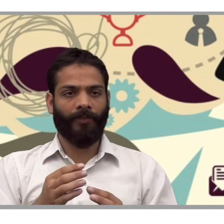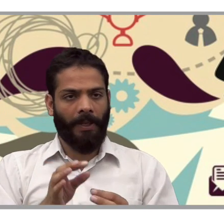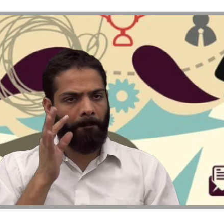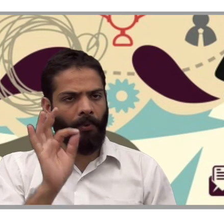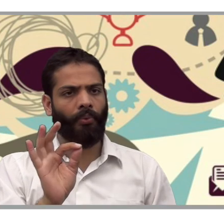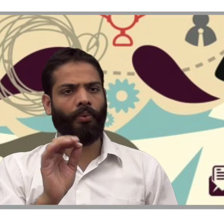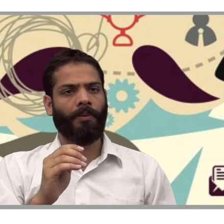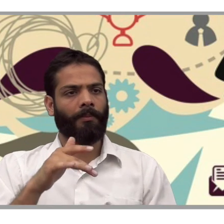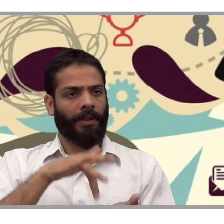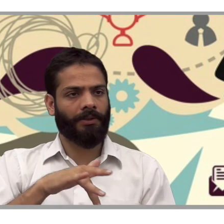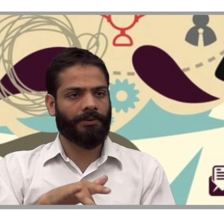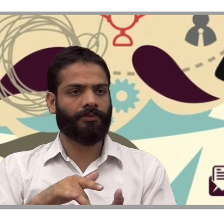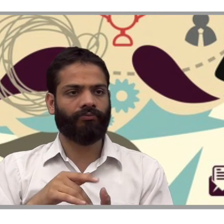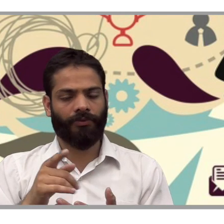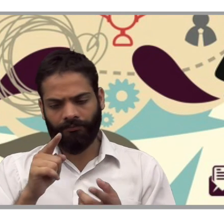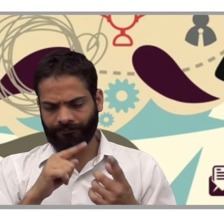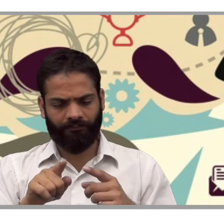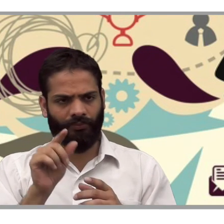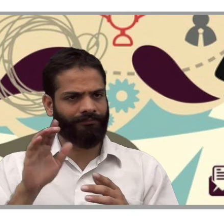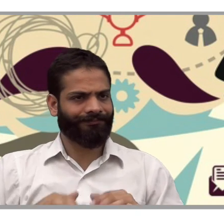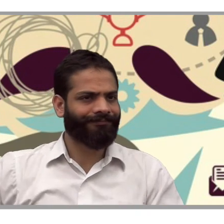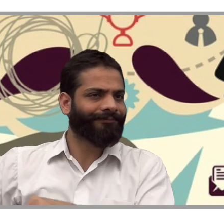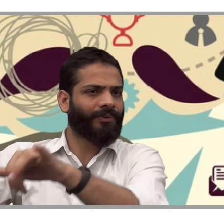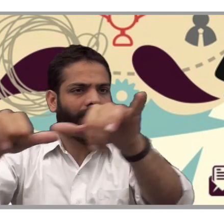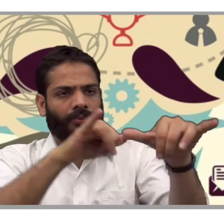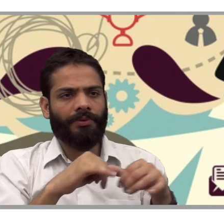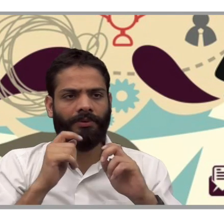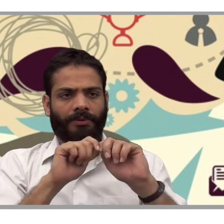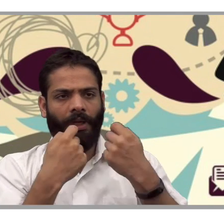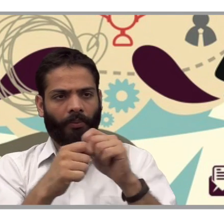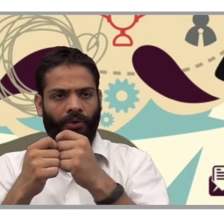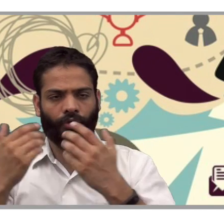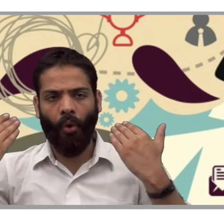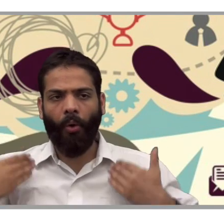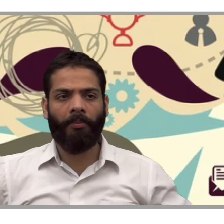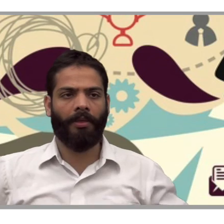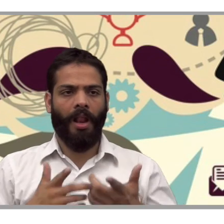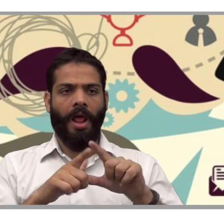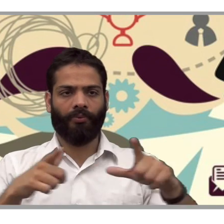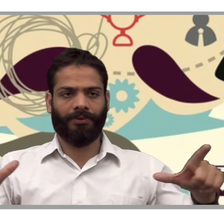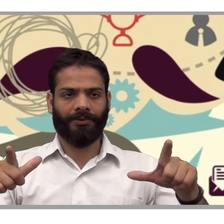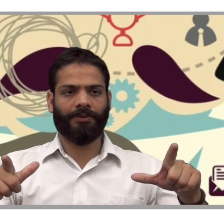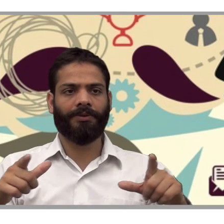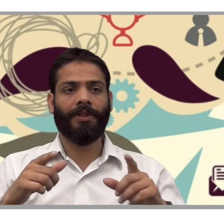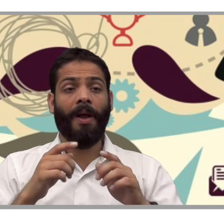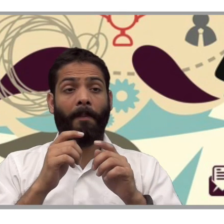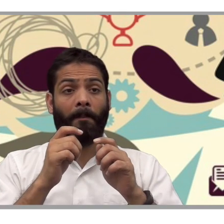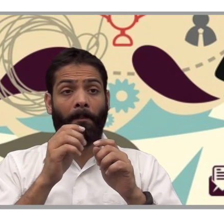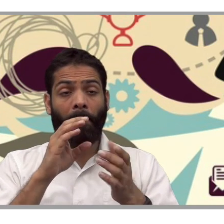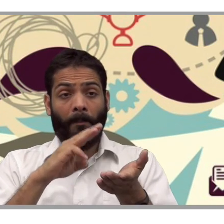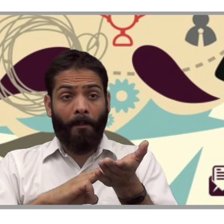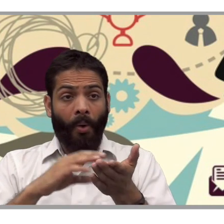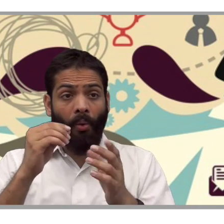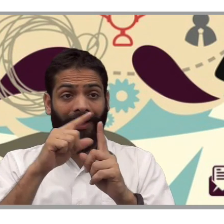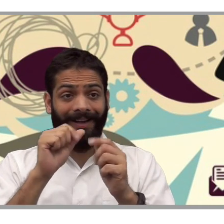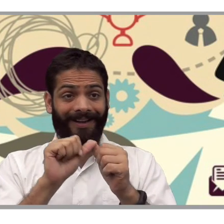to universals and typology of human languages. The modality differences and similarities are